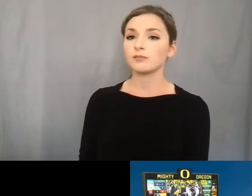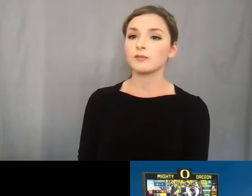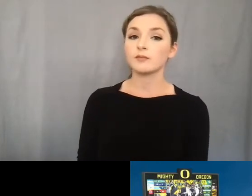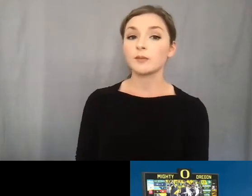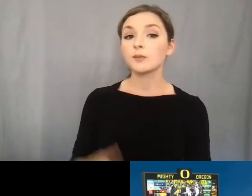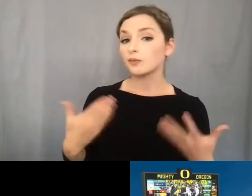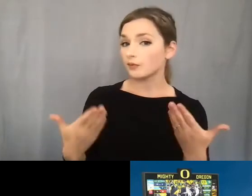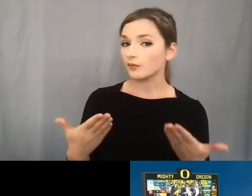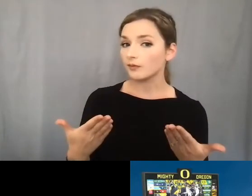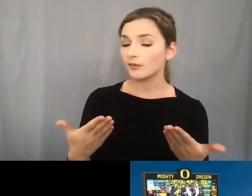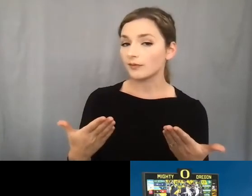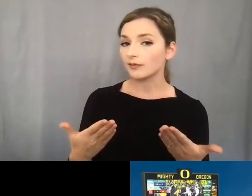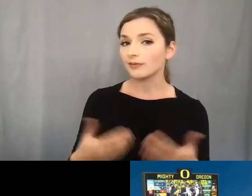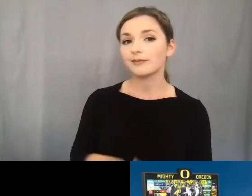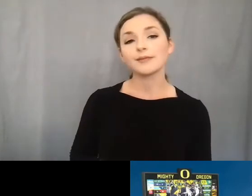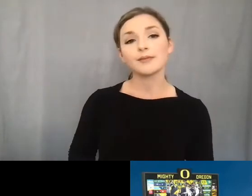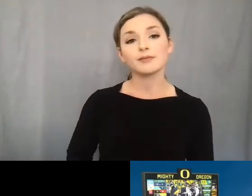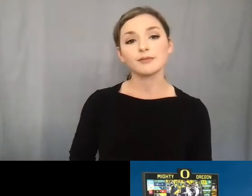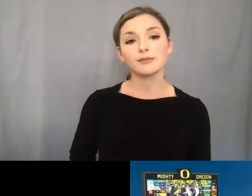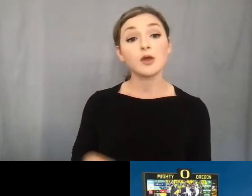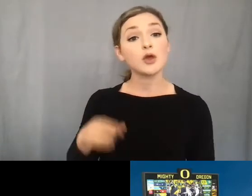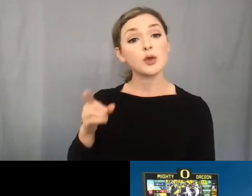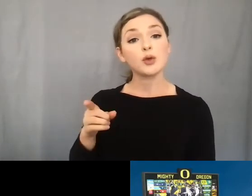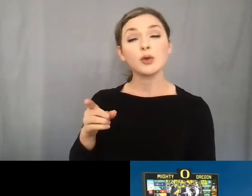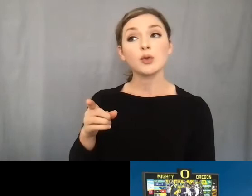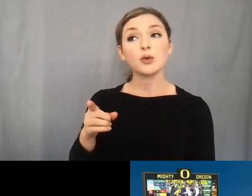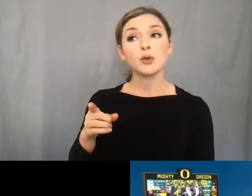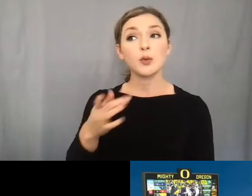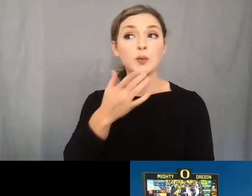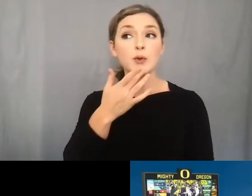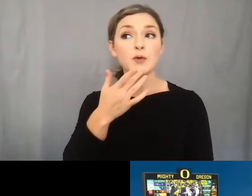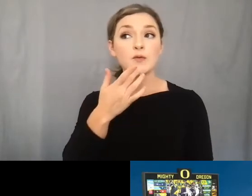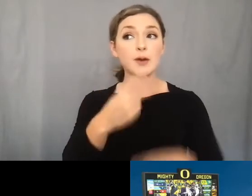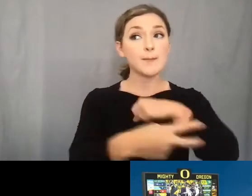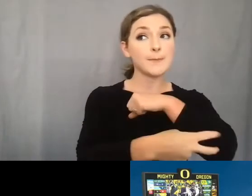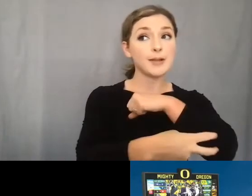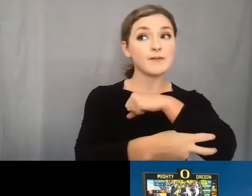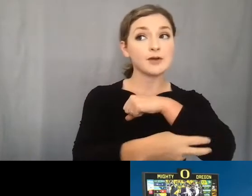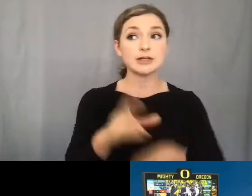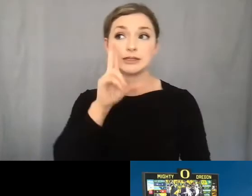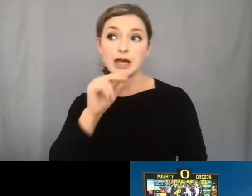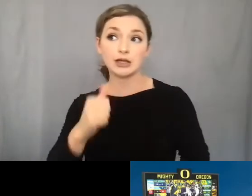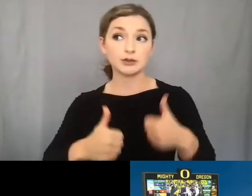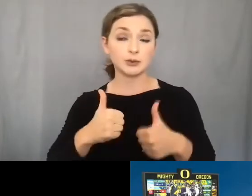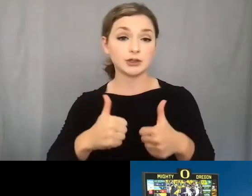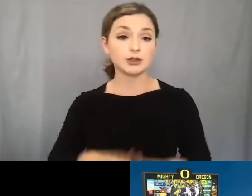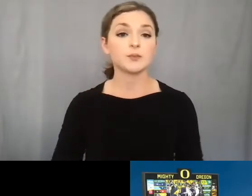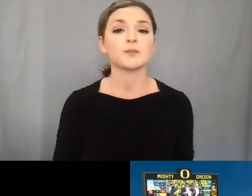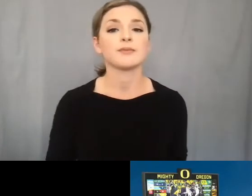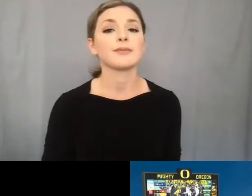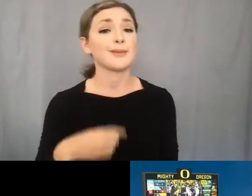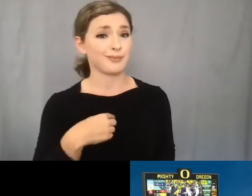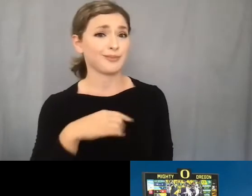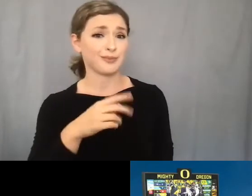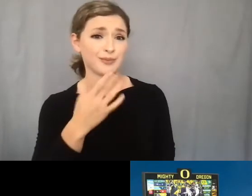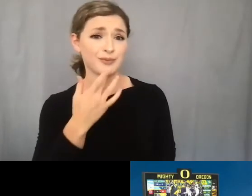Do you like the ducks or the beavers more? I like the ducks a lot more than I like